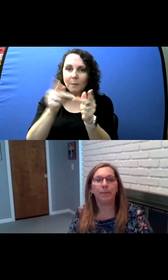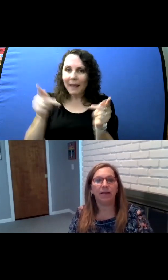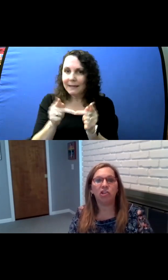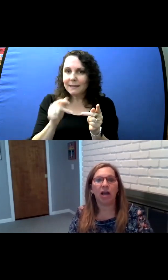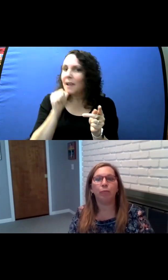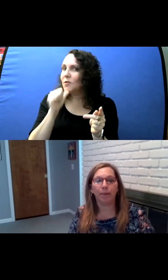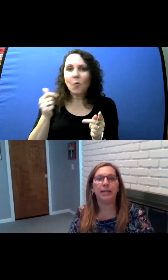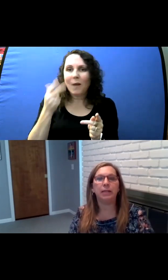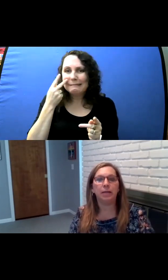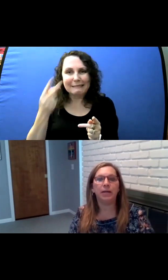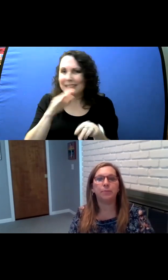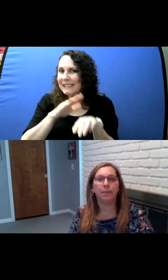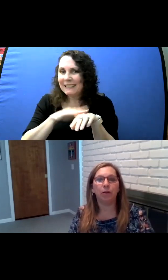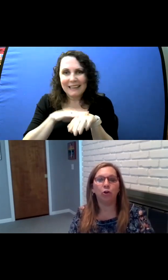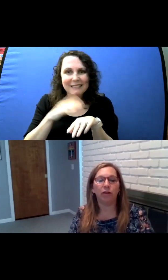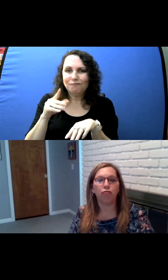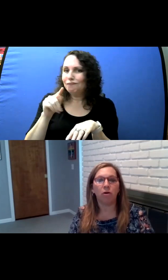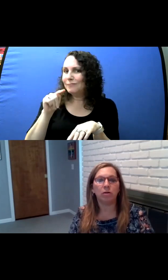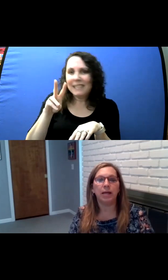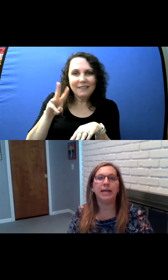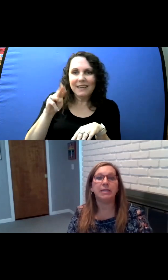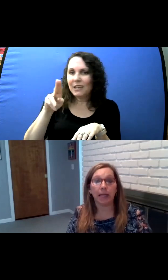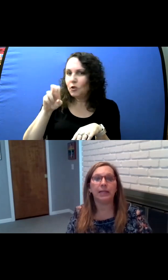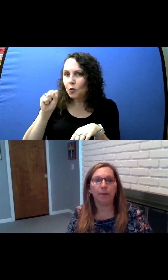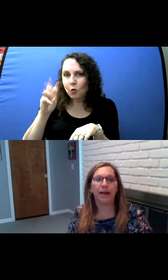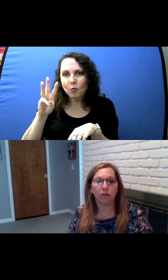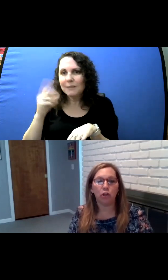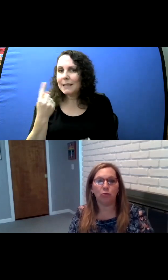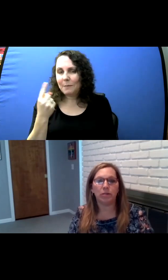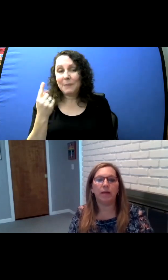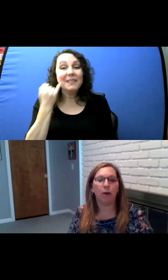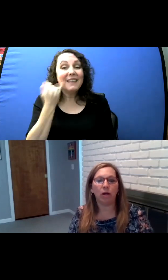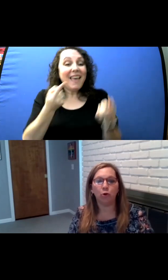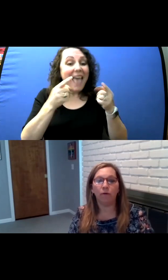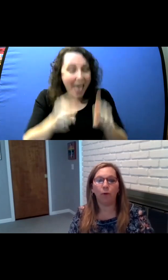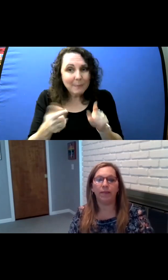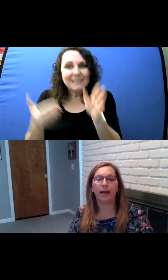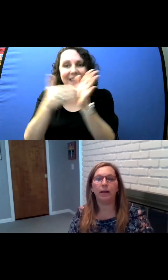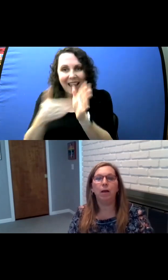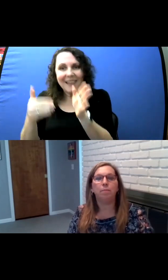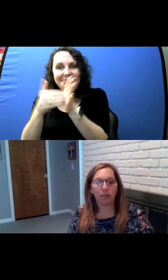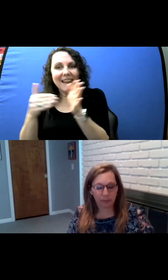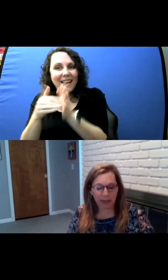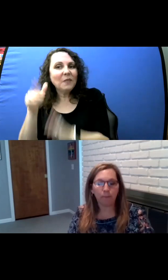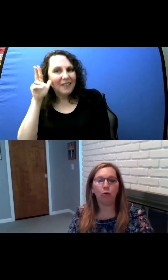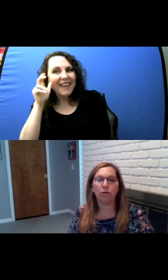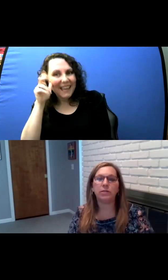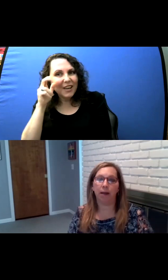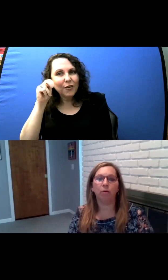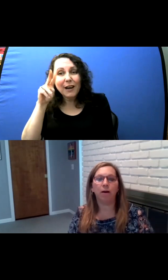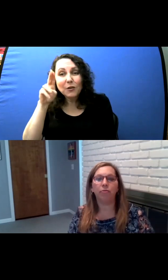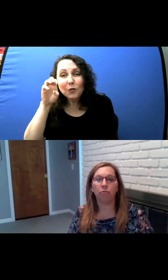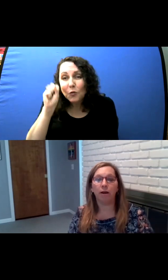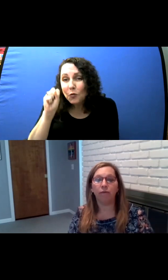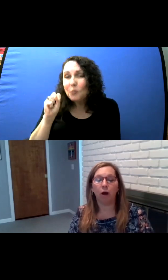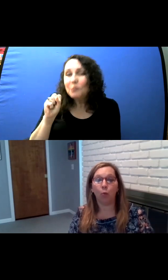things happen on the job repeatedly because people are using drugs, it's likely to make the news and they want to avoid that. Plus, many employers